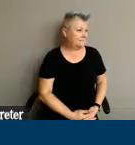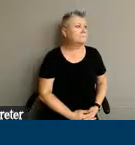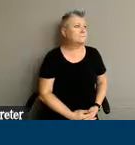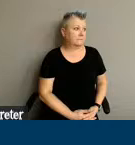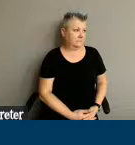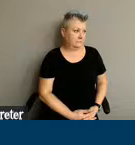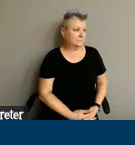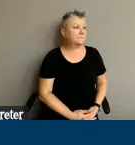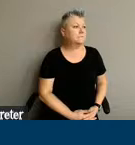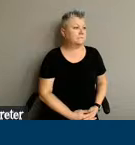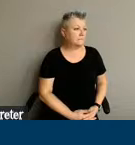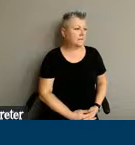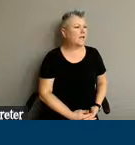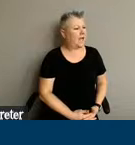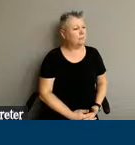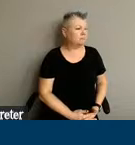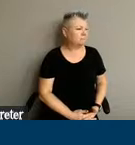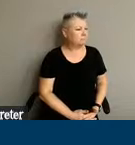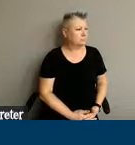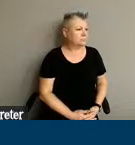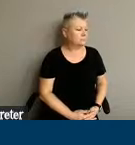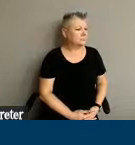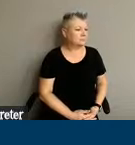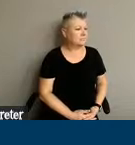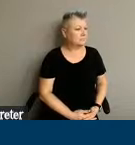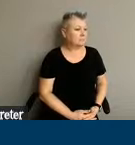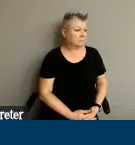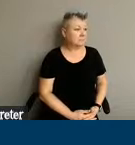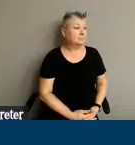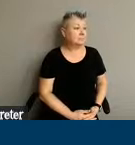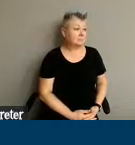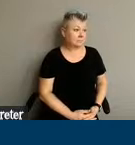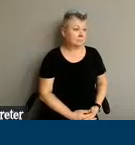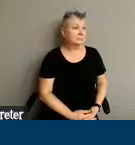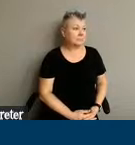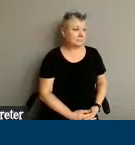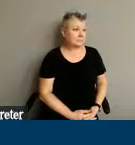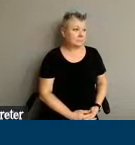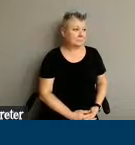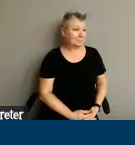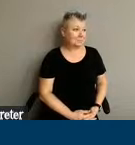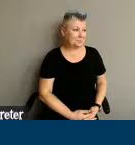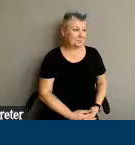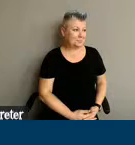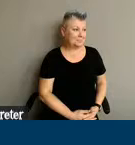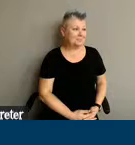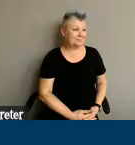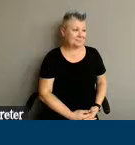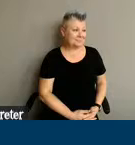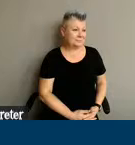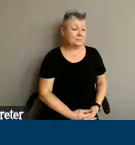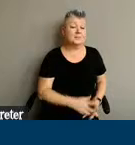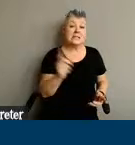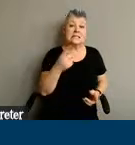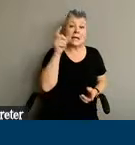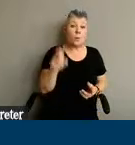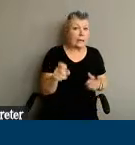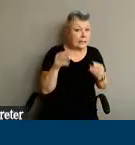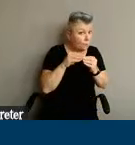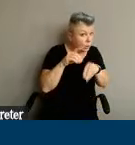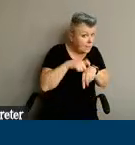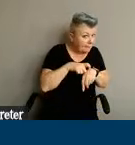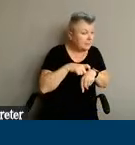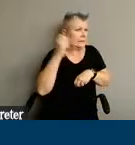At this time, you should be transitioning to the board with your information. Does anyone need any extra time? Yes. Okay.